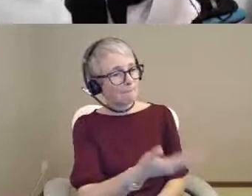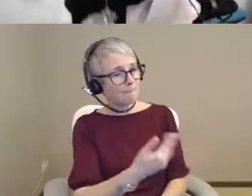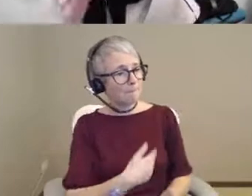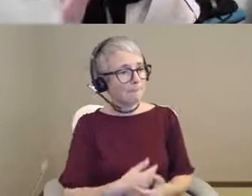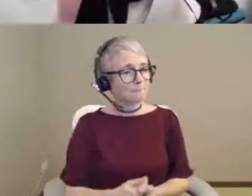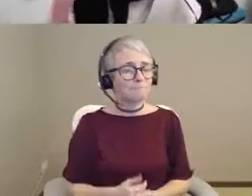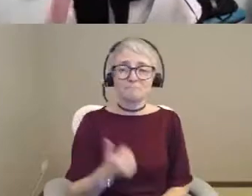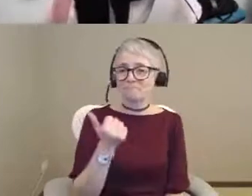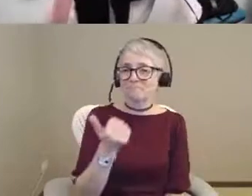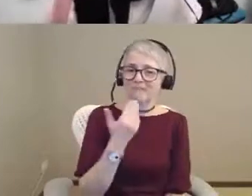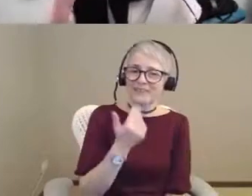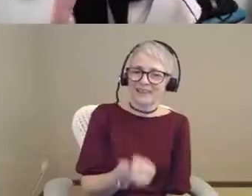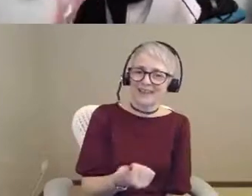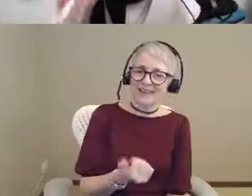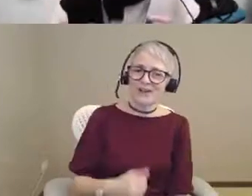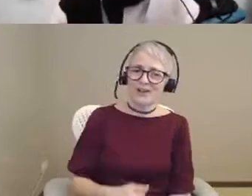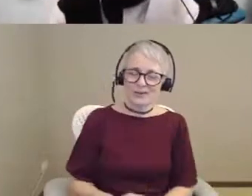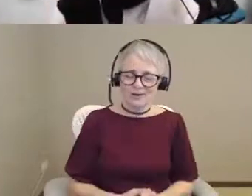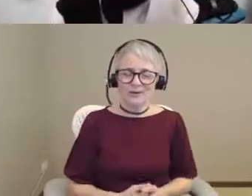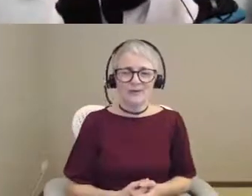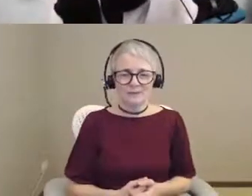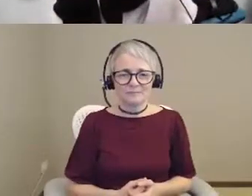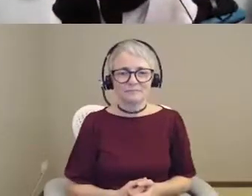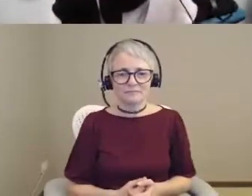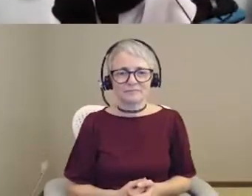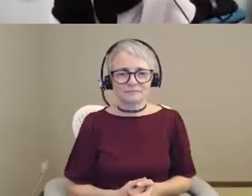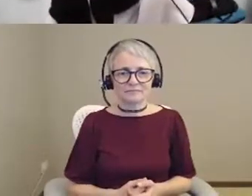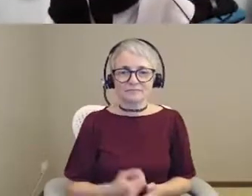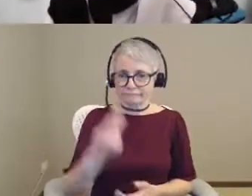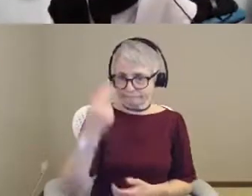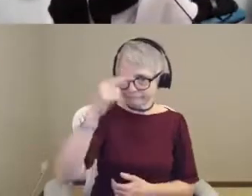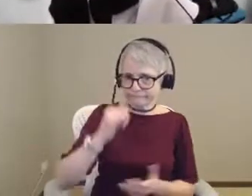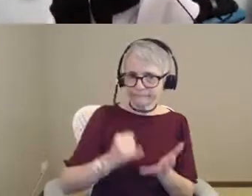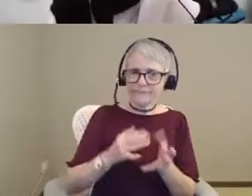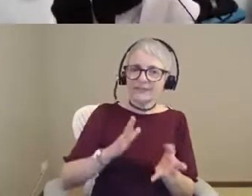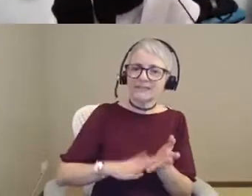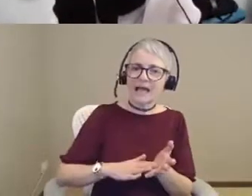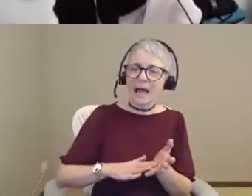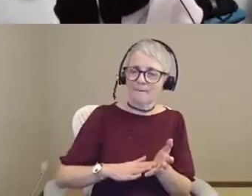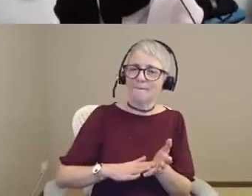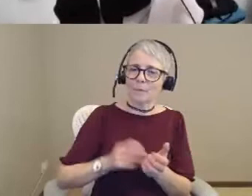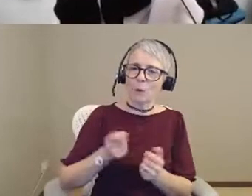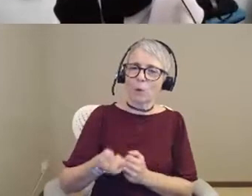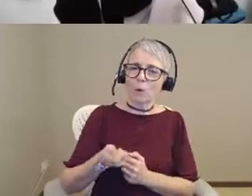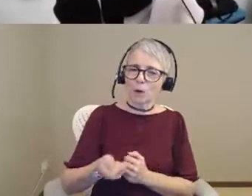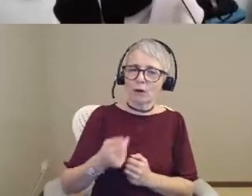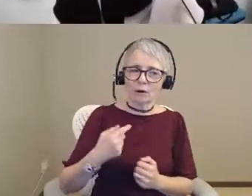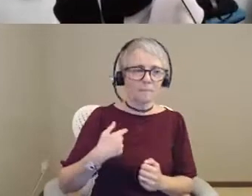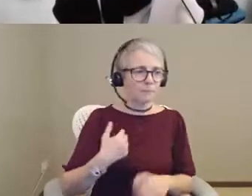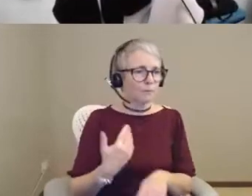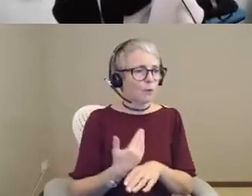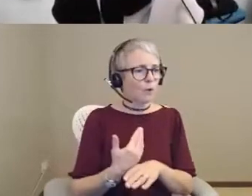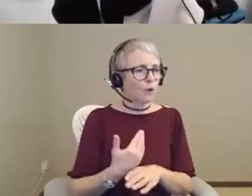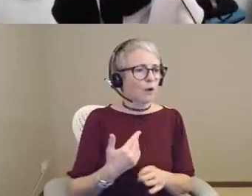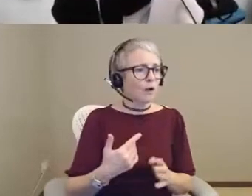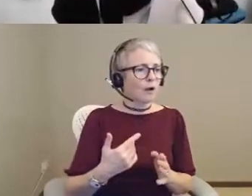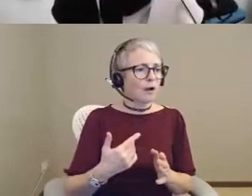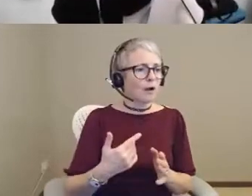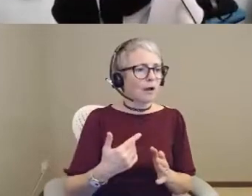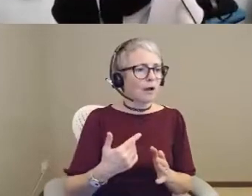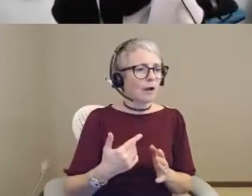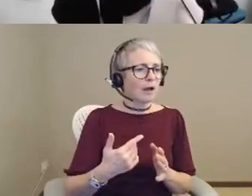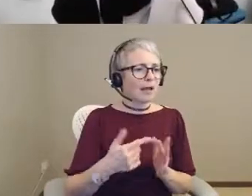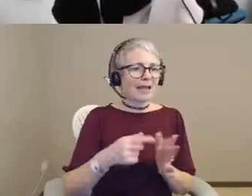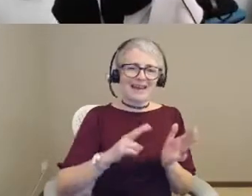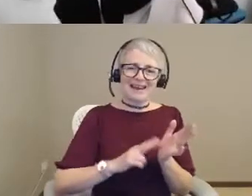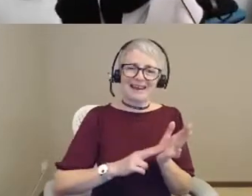Thank you, Diane, and hello to everyone. Thanks for having us, Susie. My name's Sam Cook. I work for Intellum, who make the Evolve